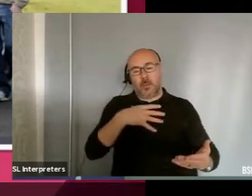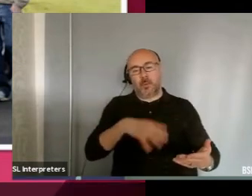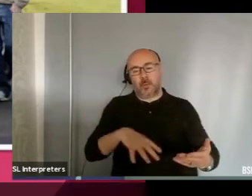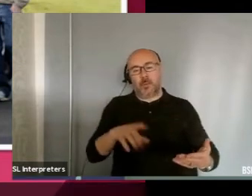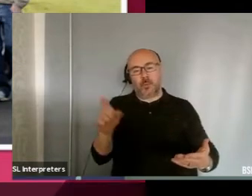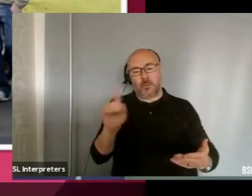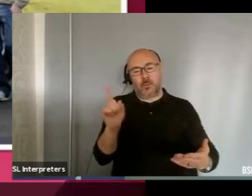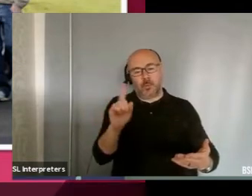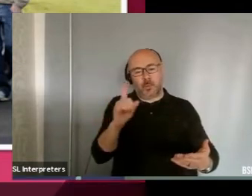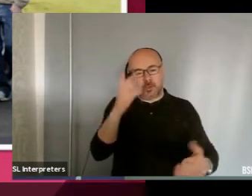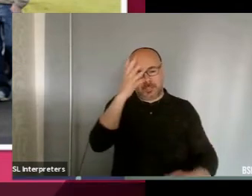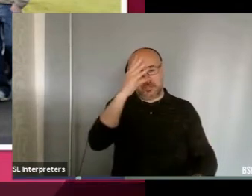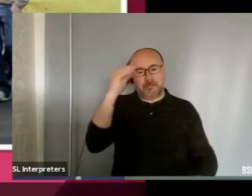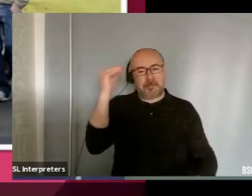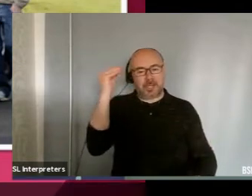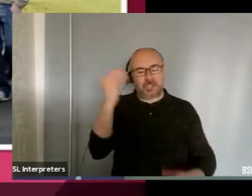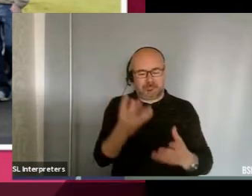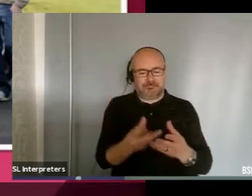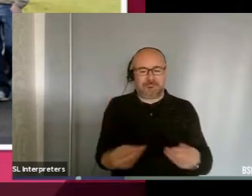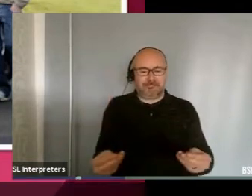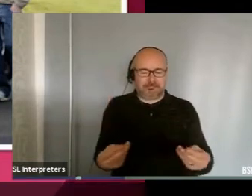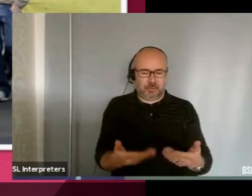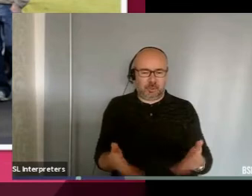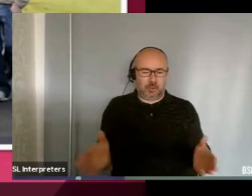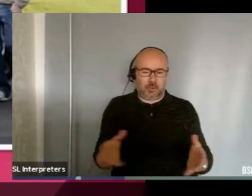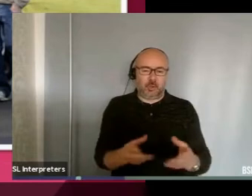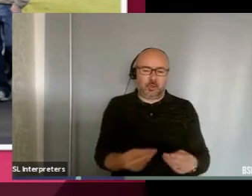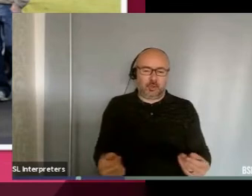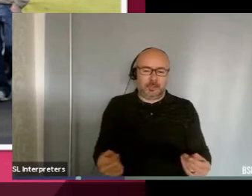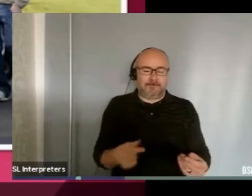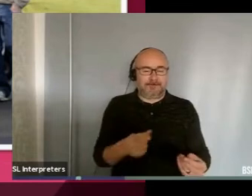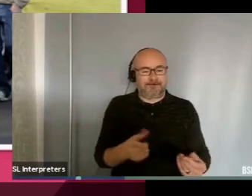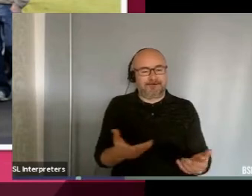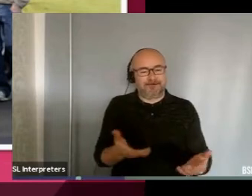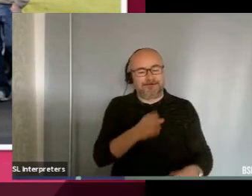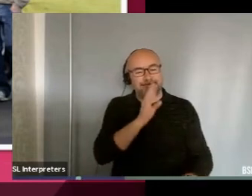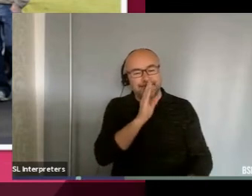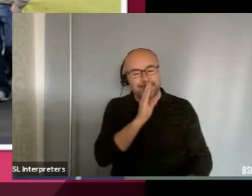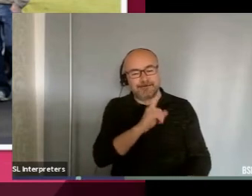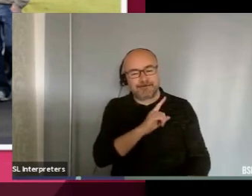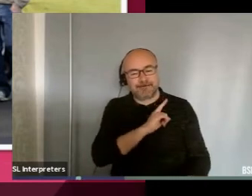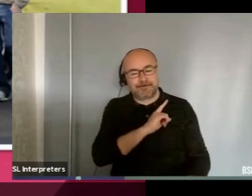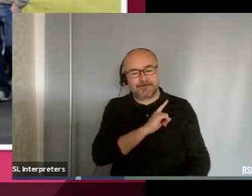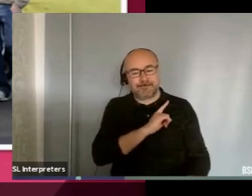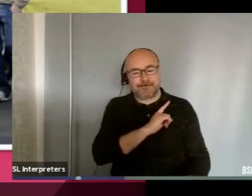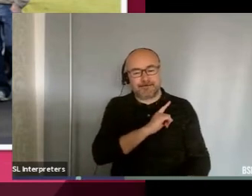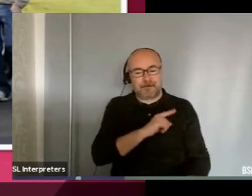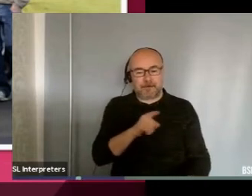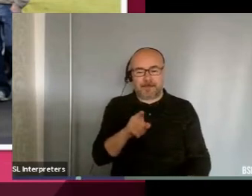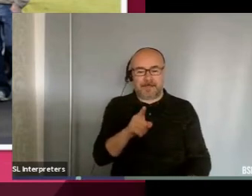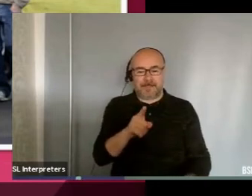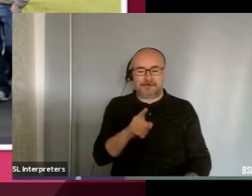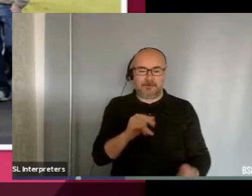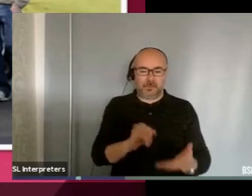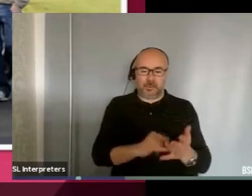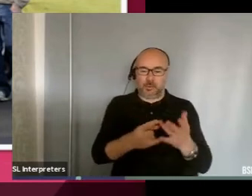and sadly that influenced the sunset of Joan's life. But from her life and